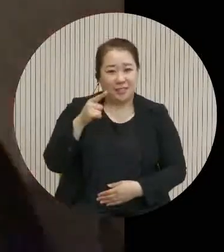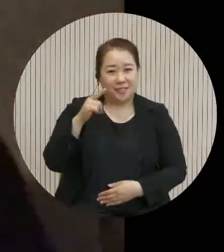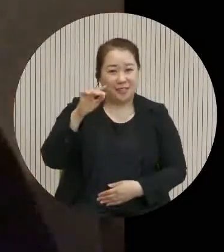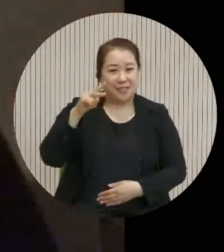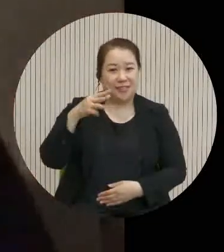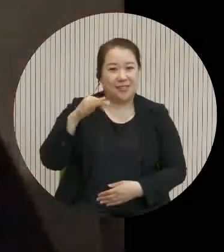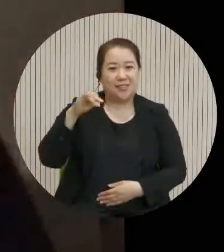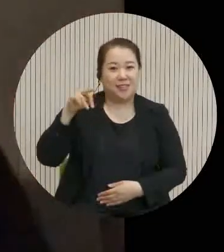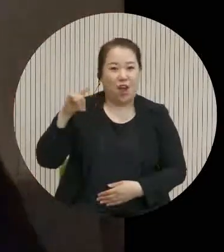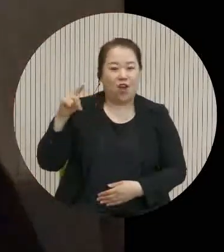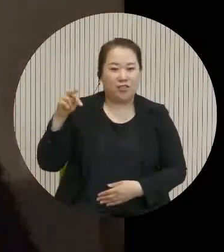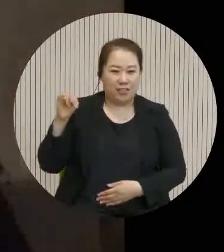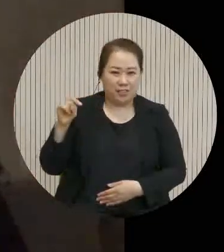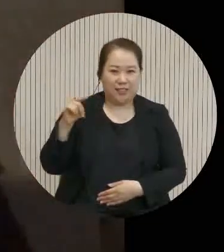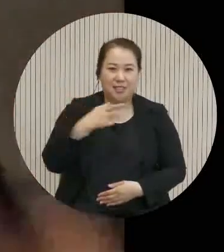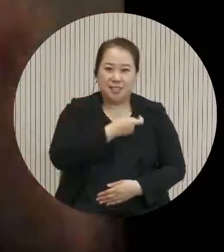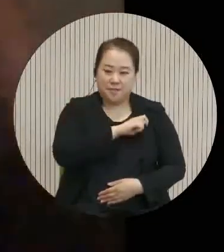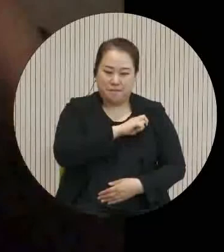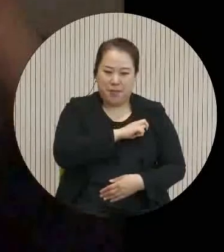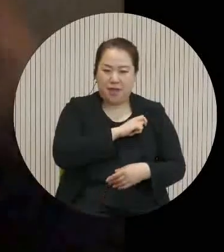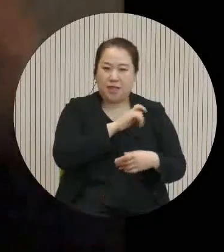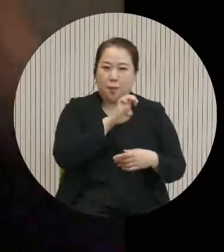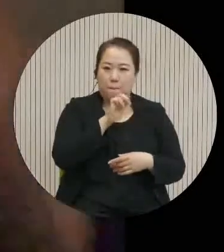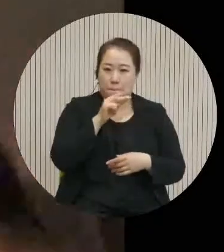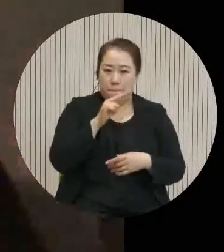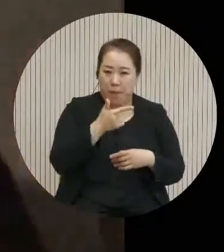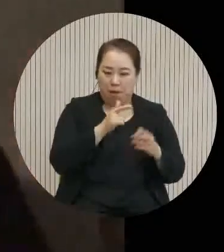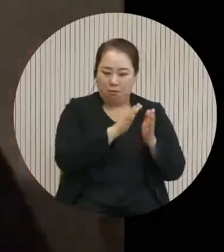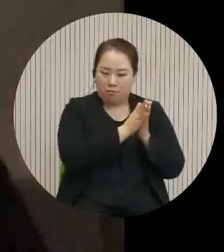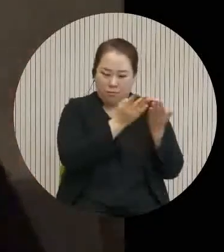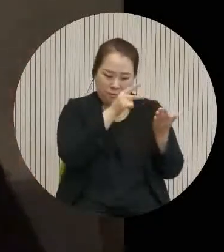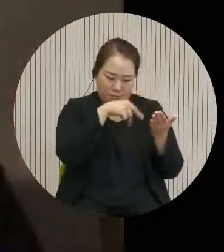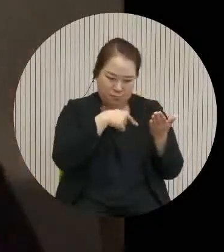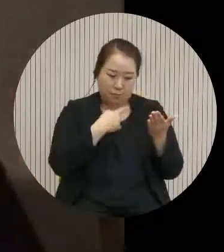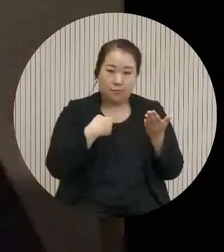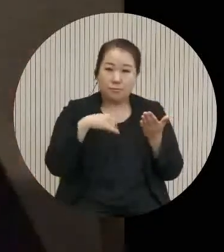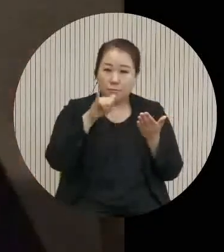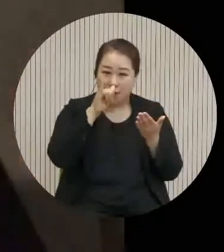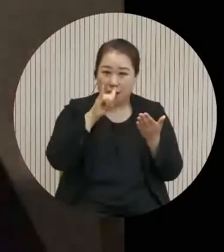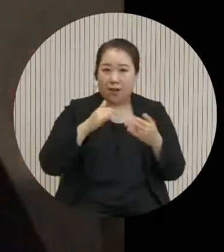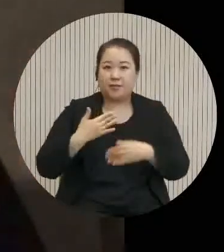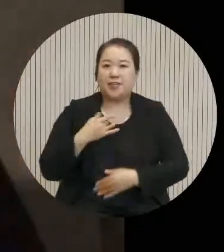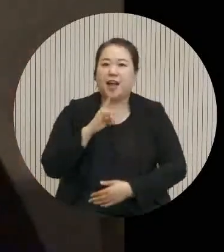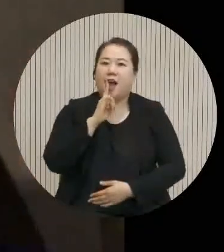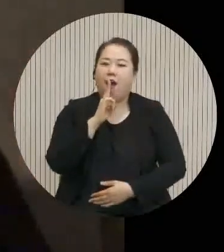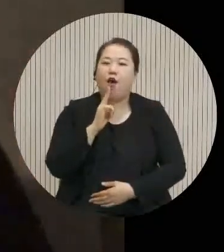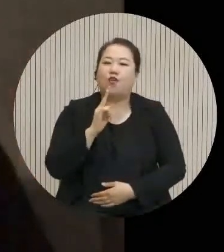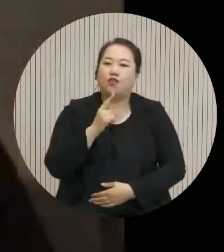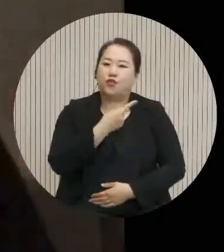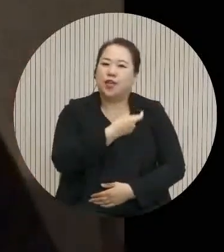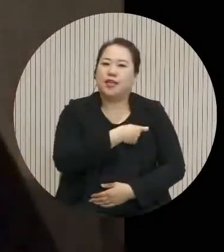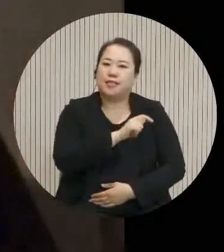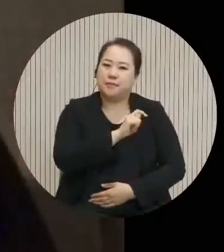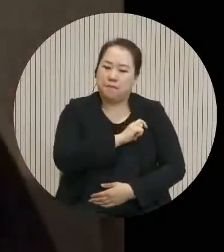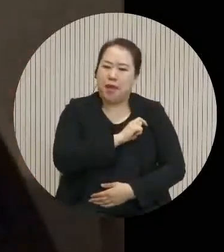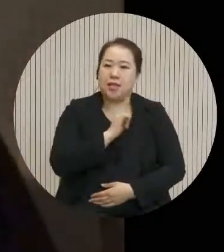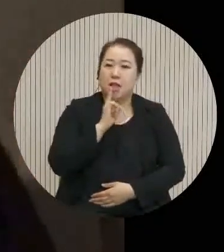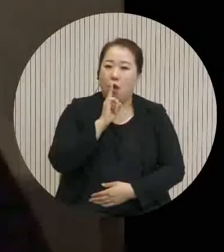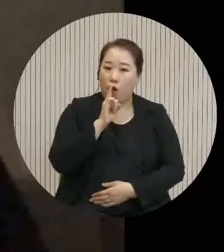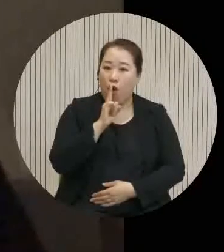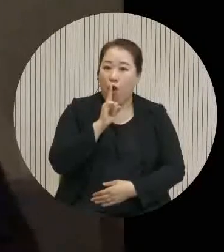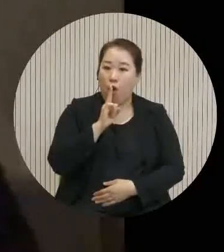like language number 4 for me. I'm okay. I can have a conversation, but I'm not real good. I'm getting better. I know I'm getting